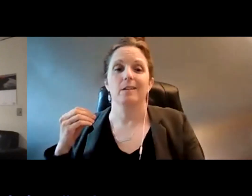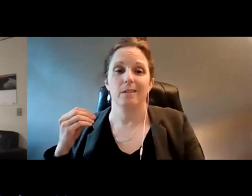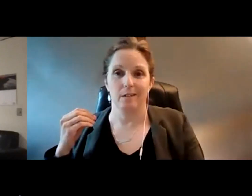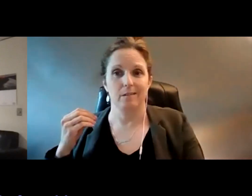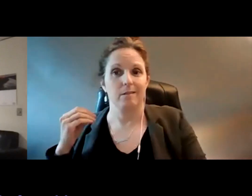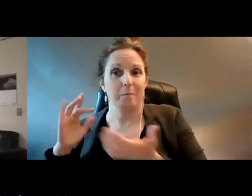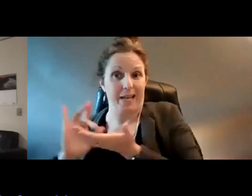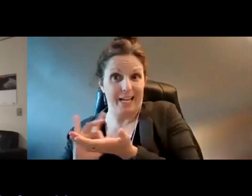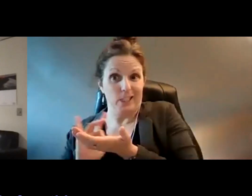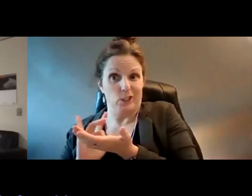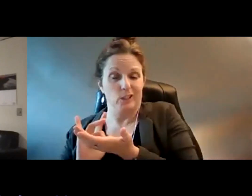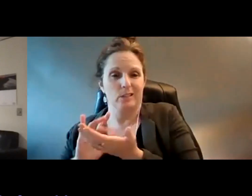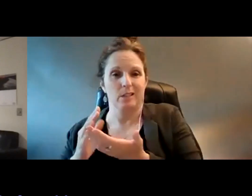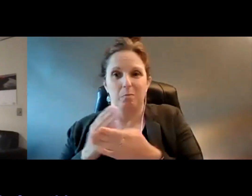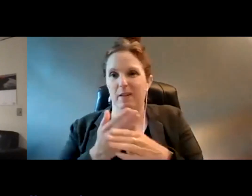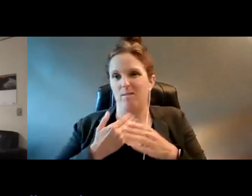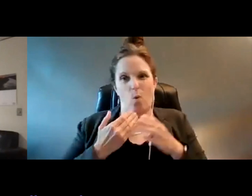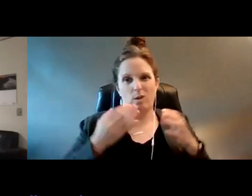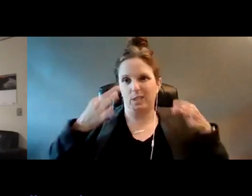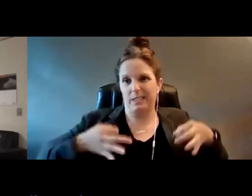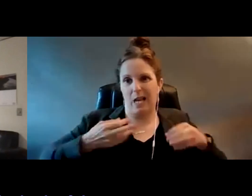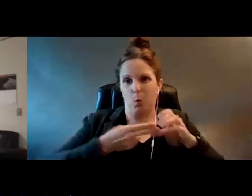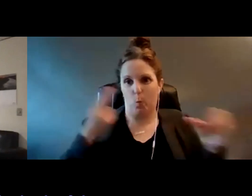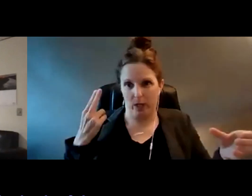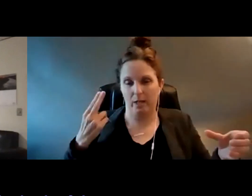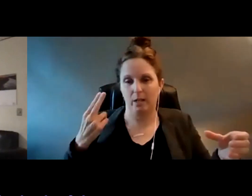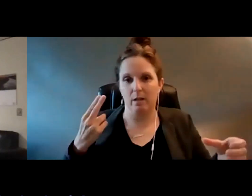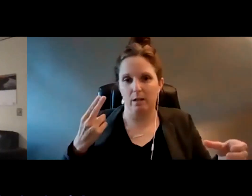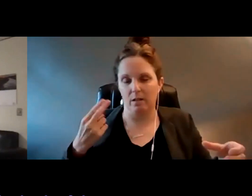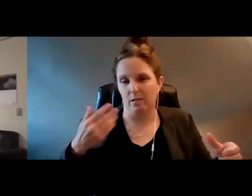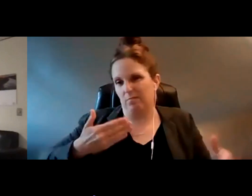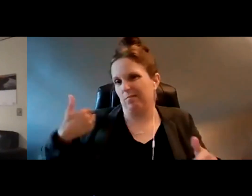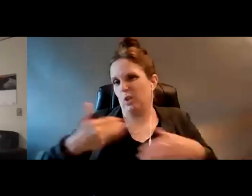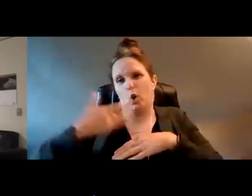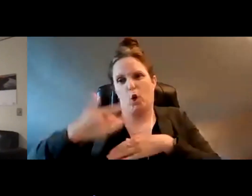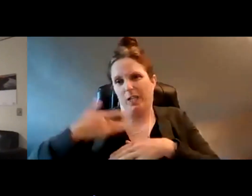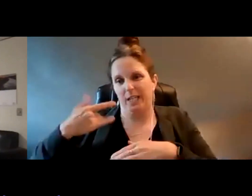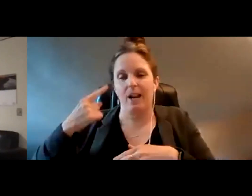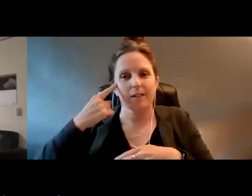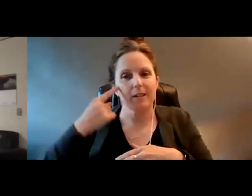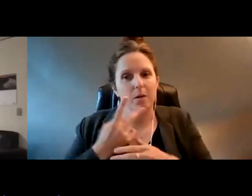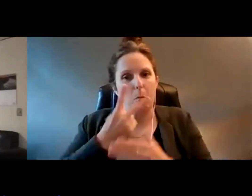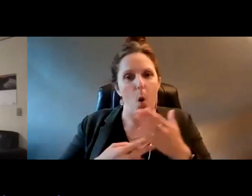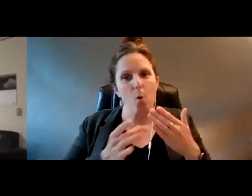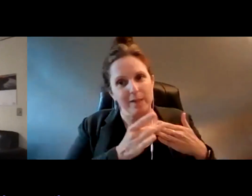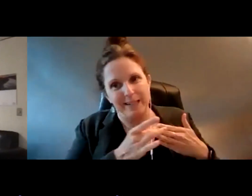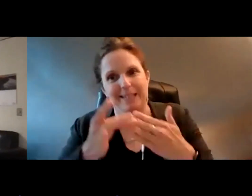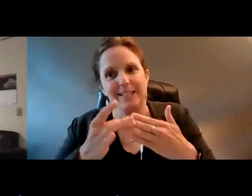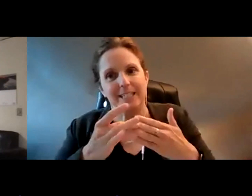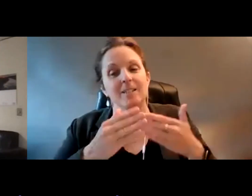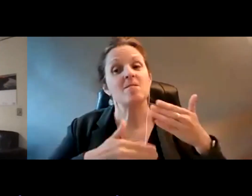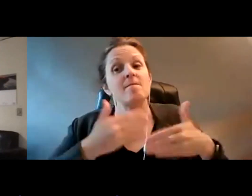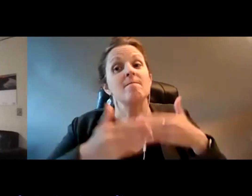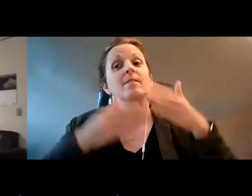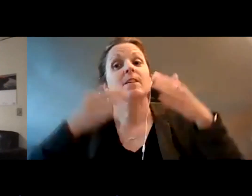and to have the medication. So I think that both the CHW and